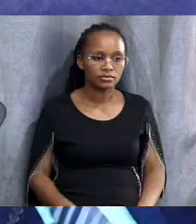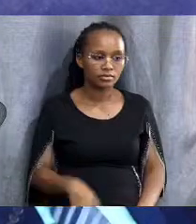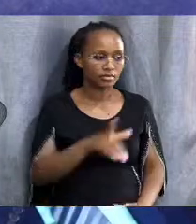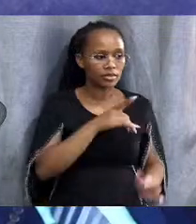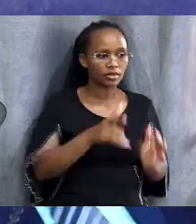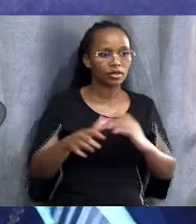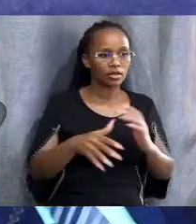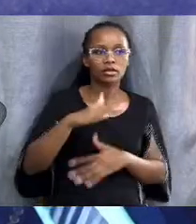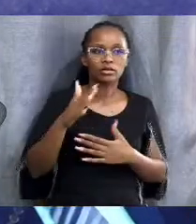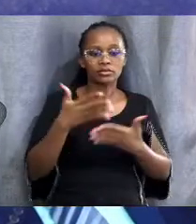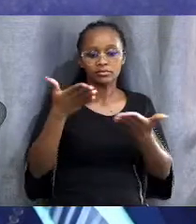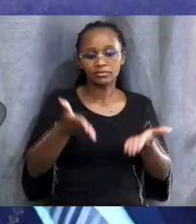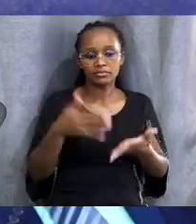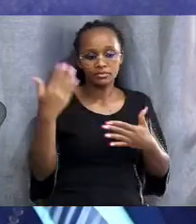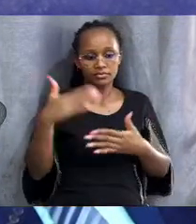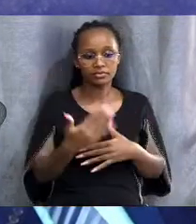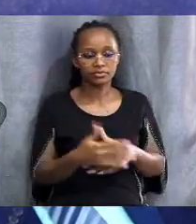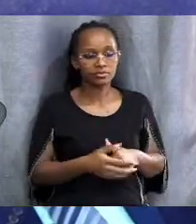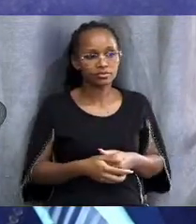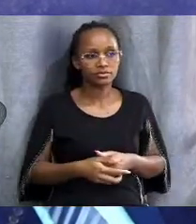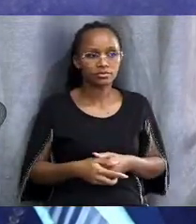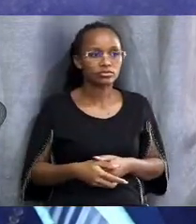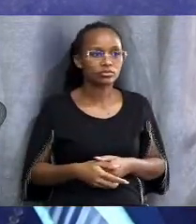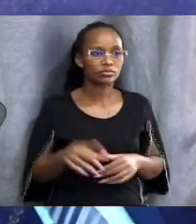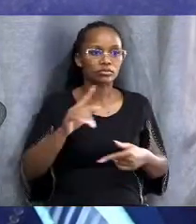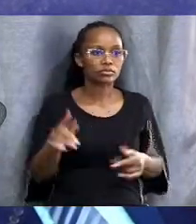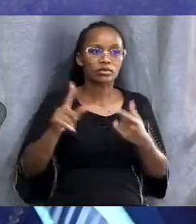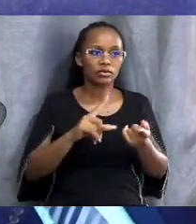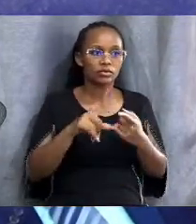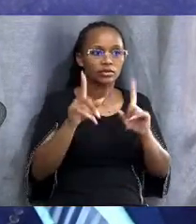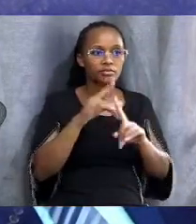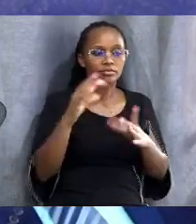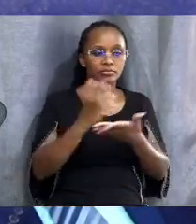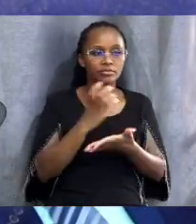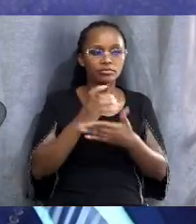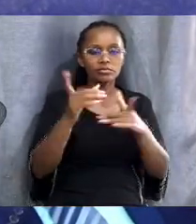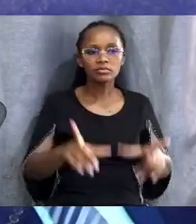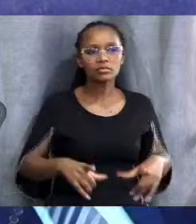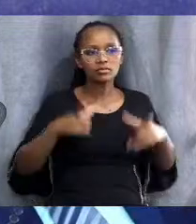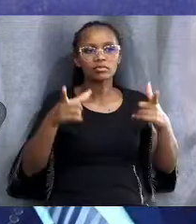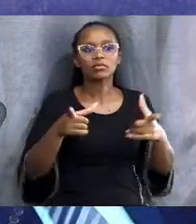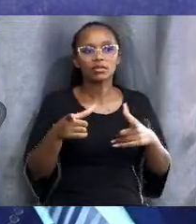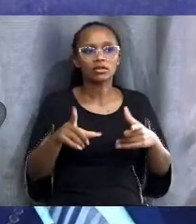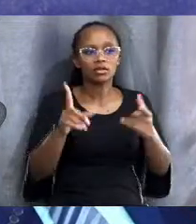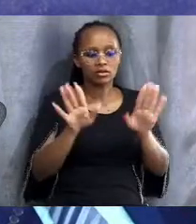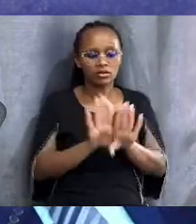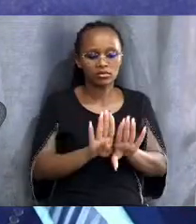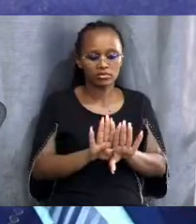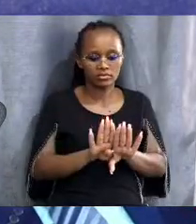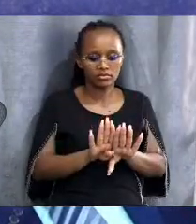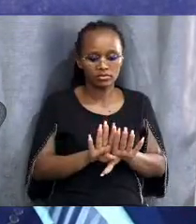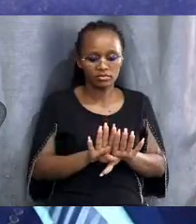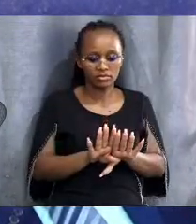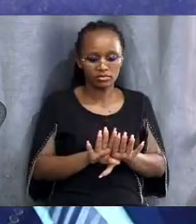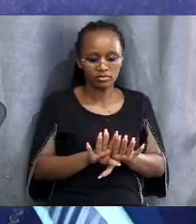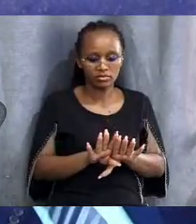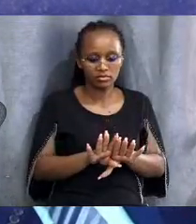God is present when certain chapters of life close.